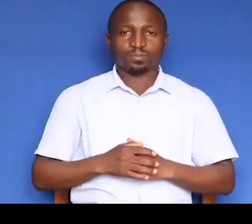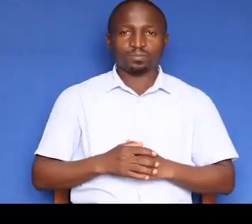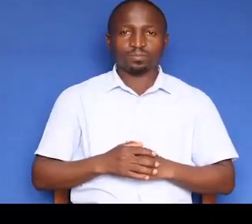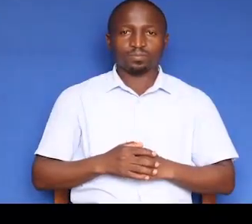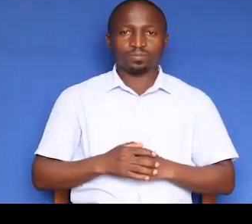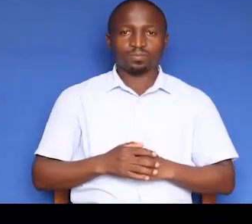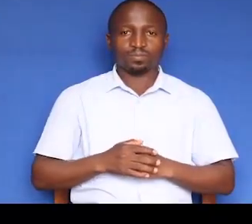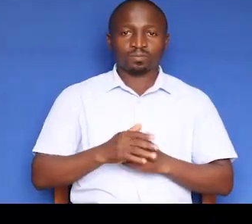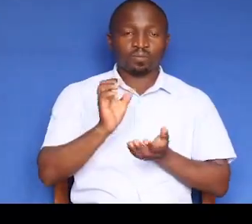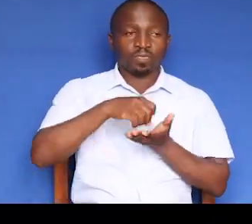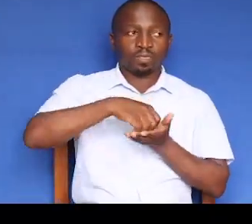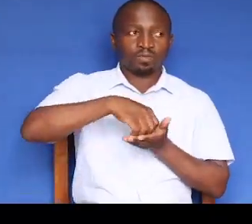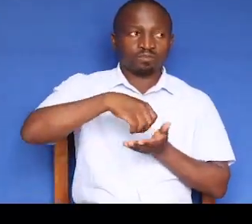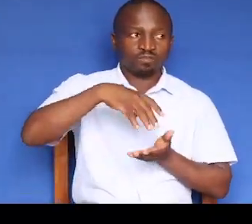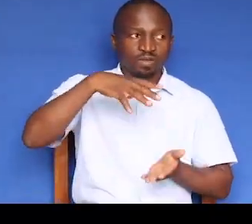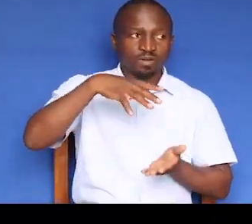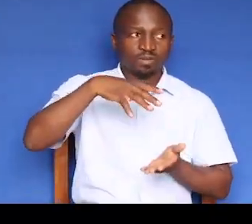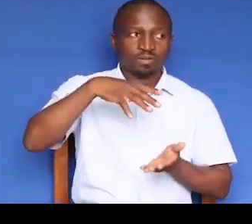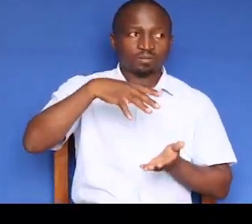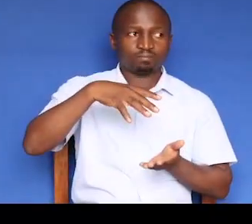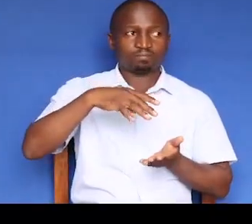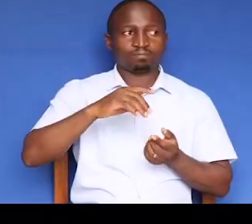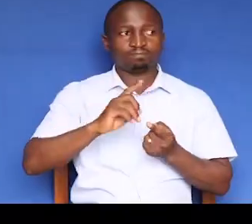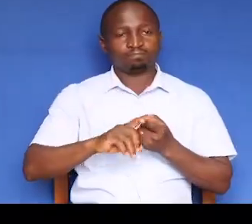output level, profit